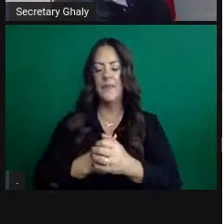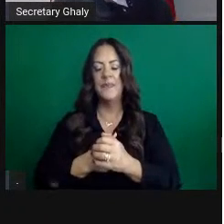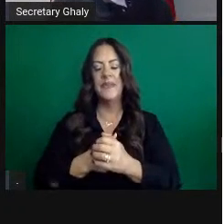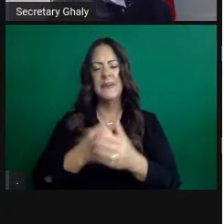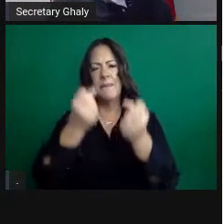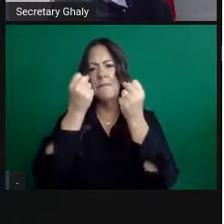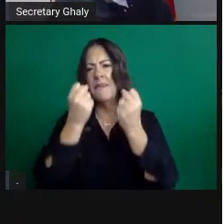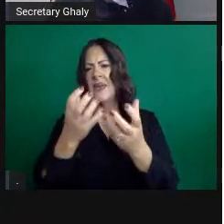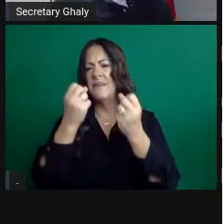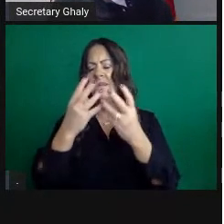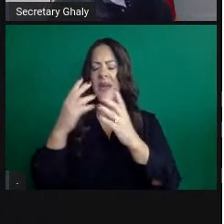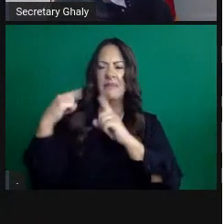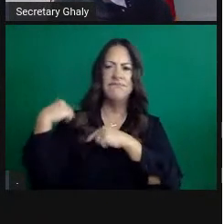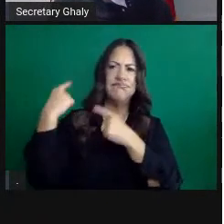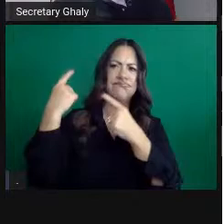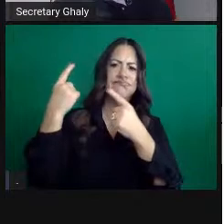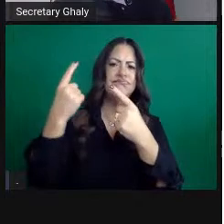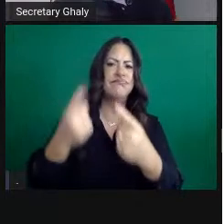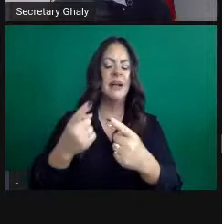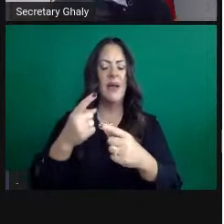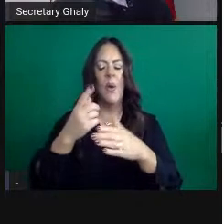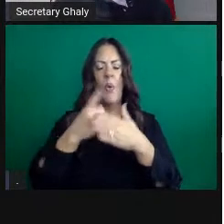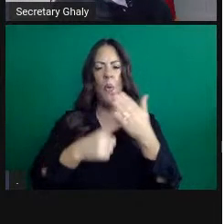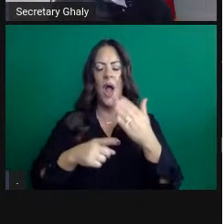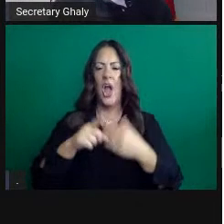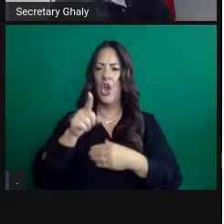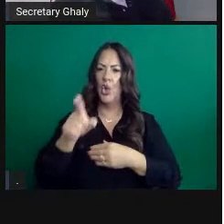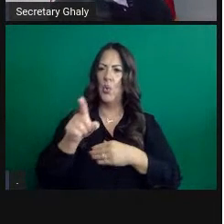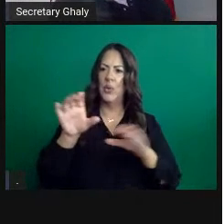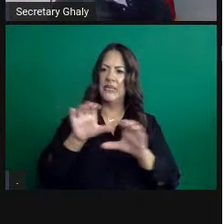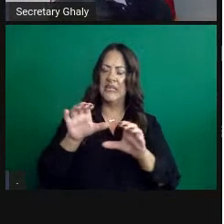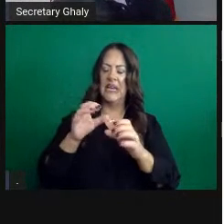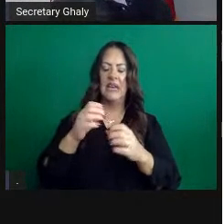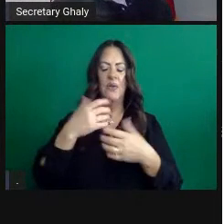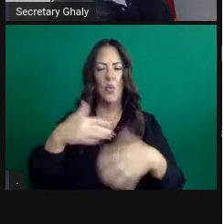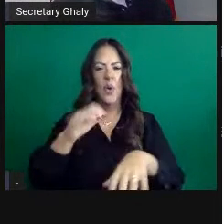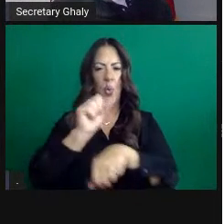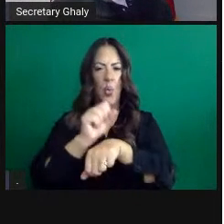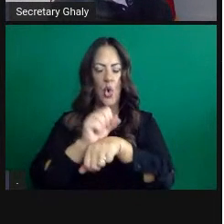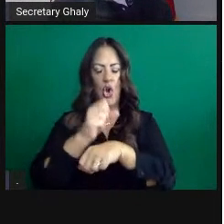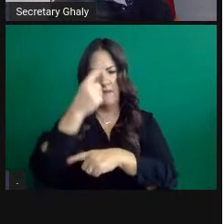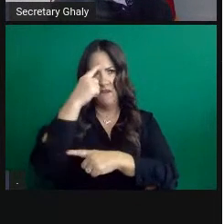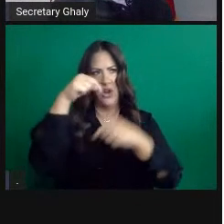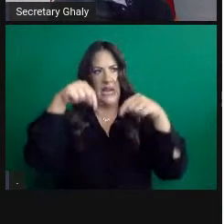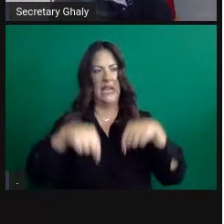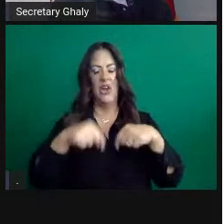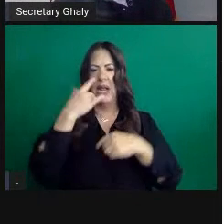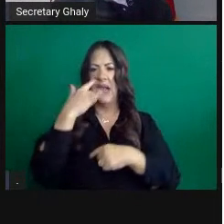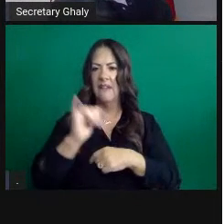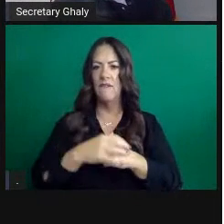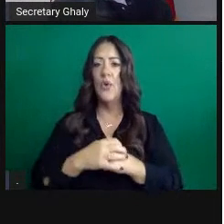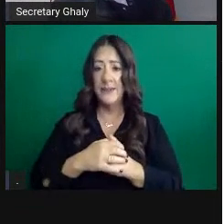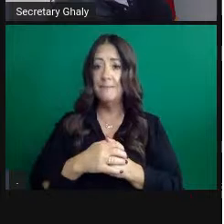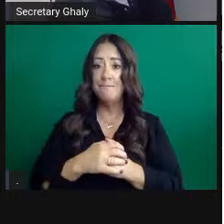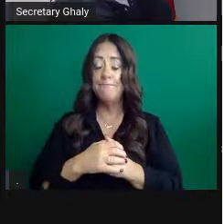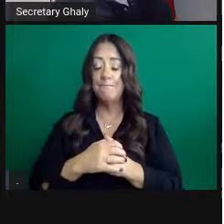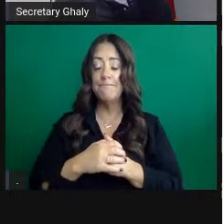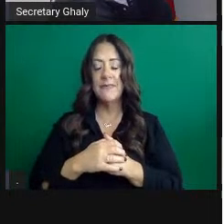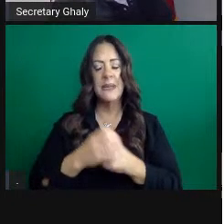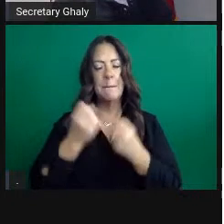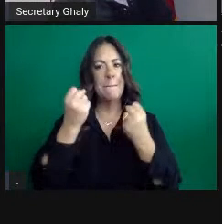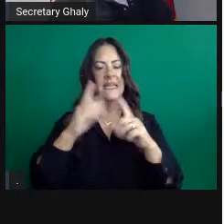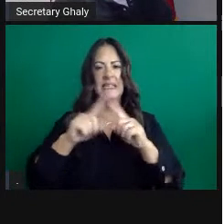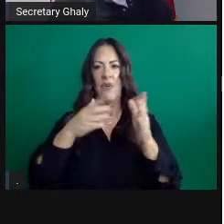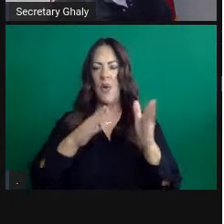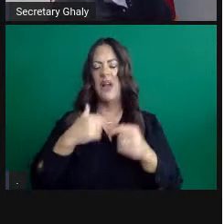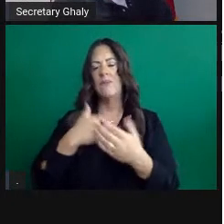many, many months, and just really how you have come together and really led for the state in so many ways. I'm just